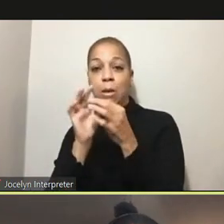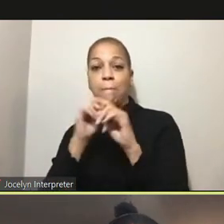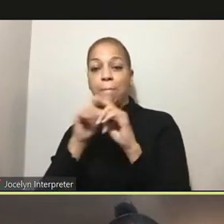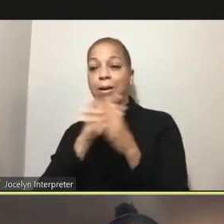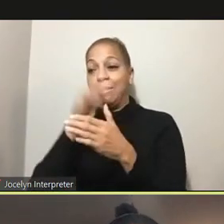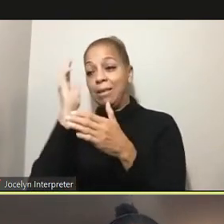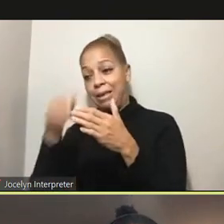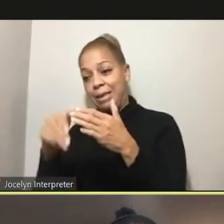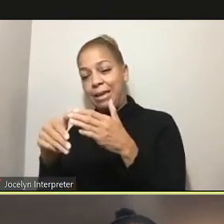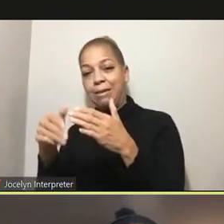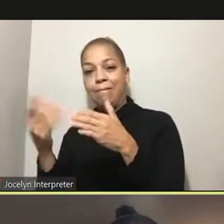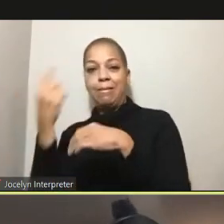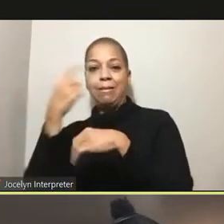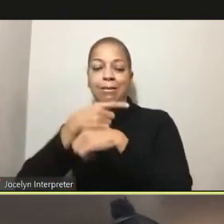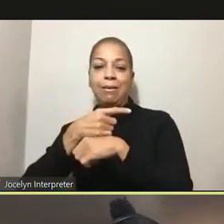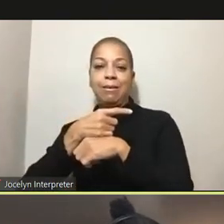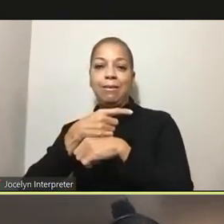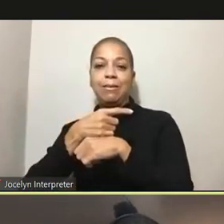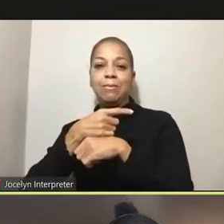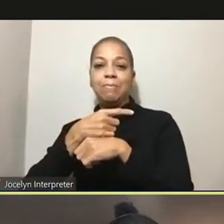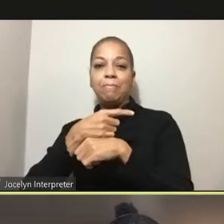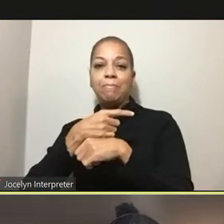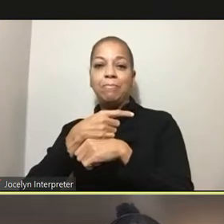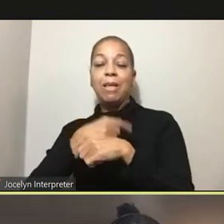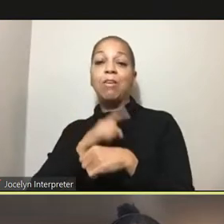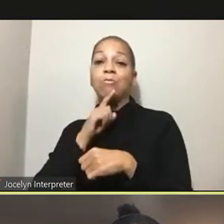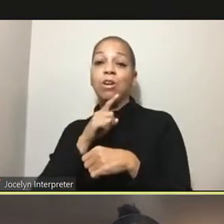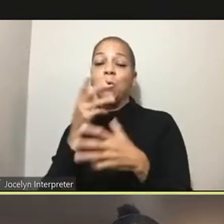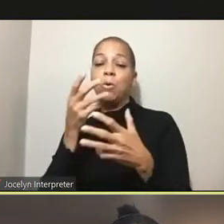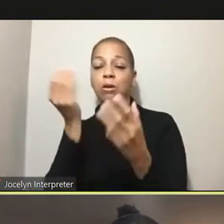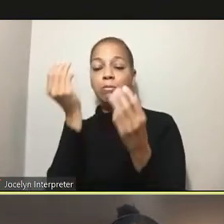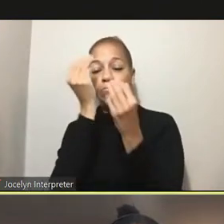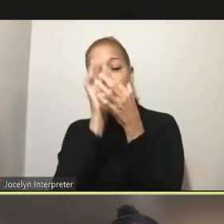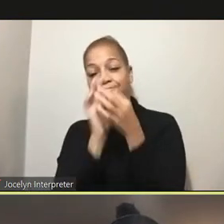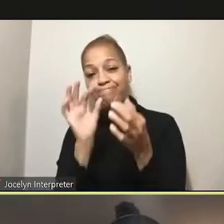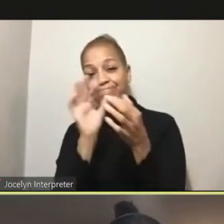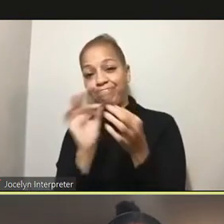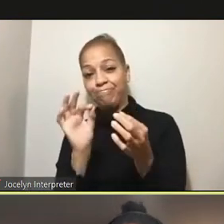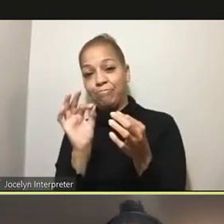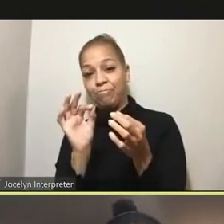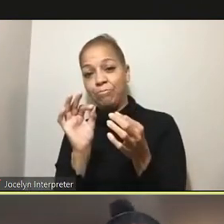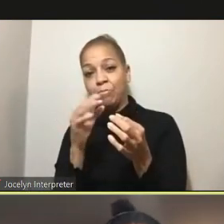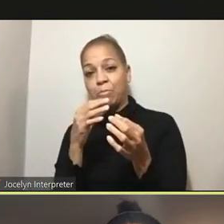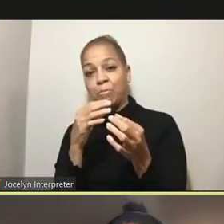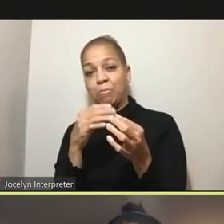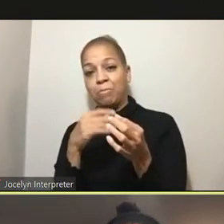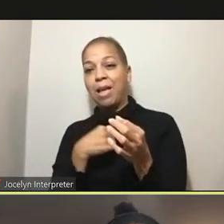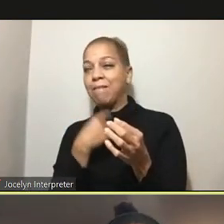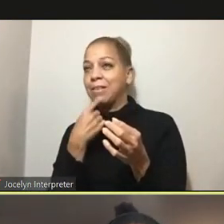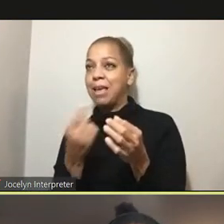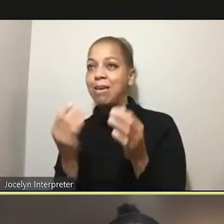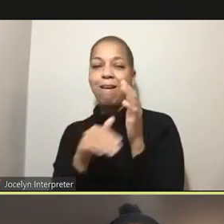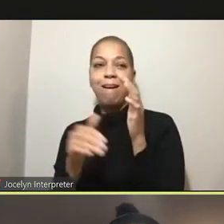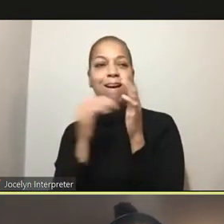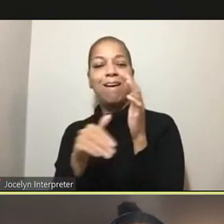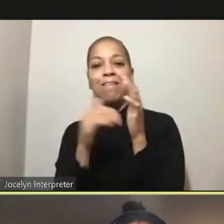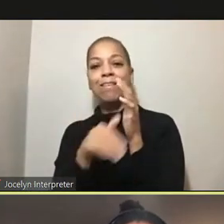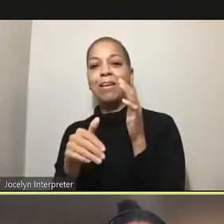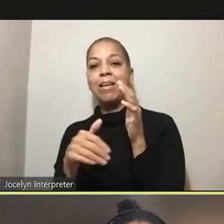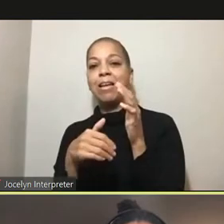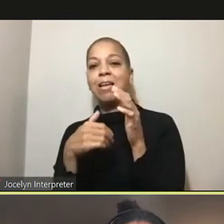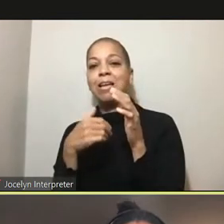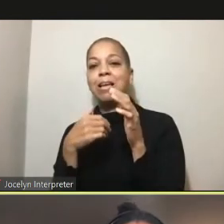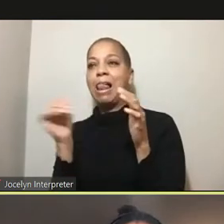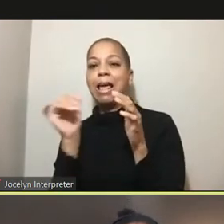day, what I really want to say is that whiteness, I've said this so many times, so I sound like a